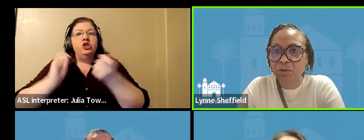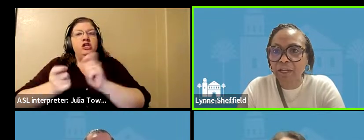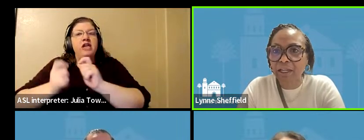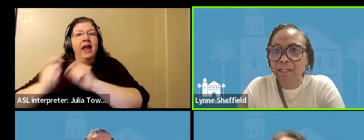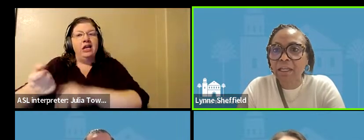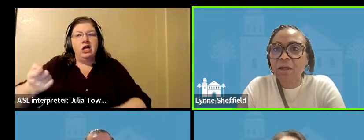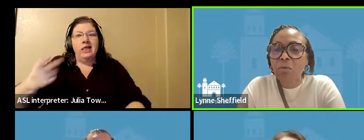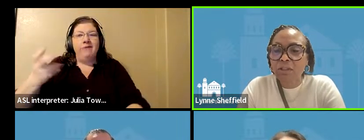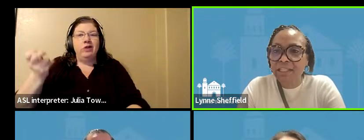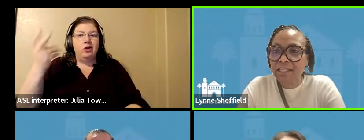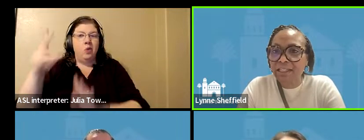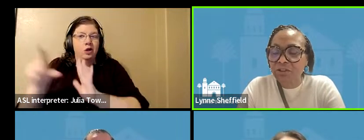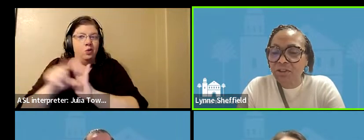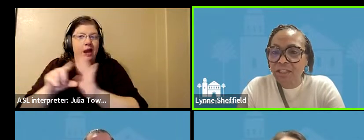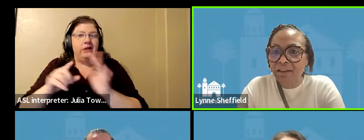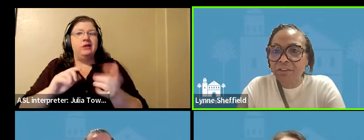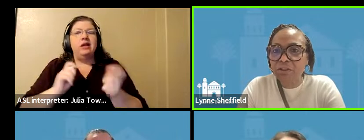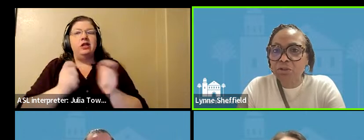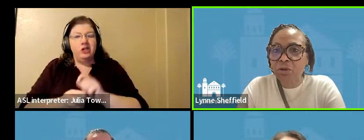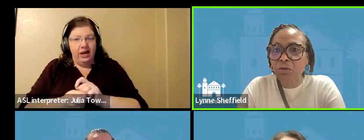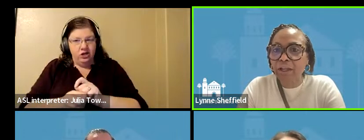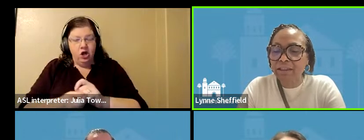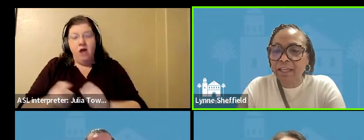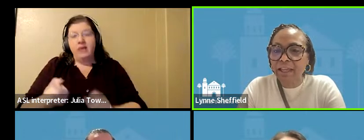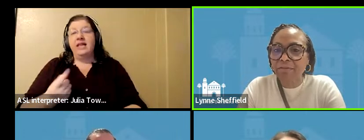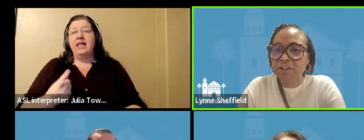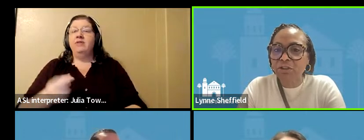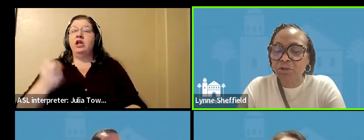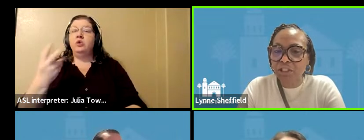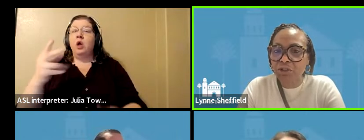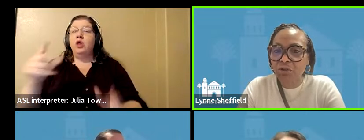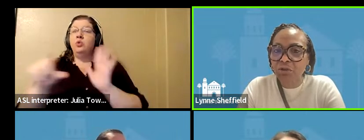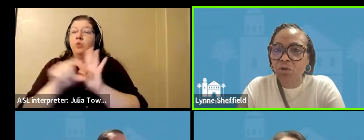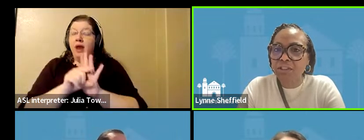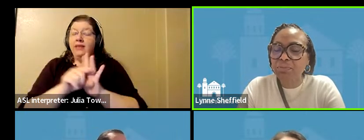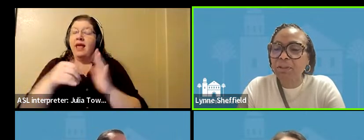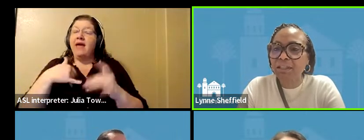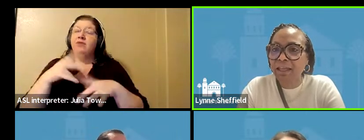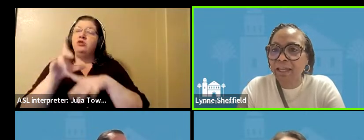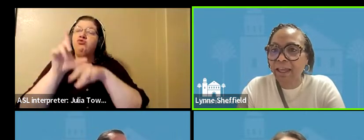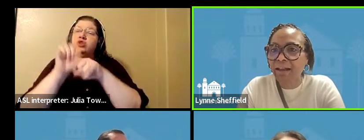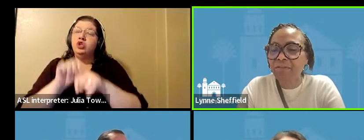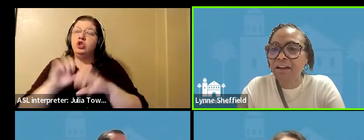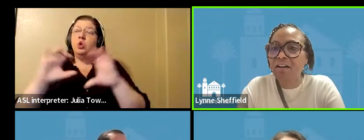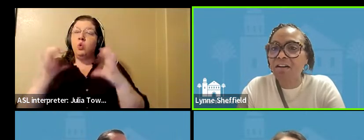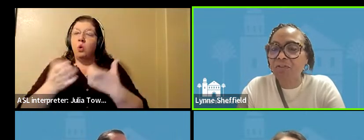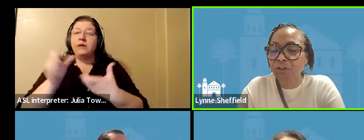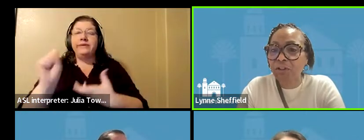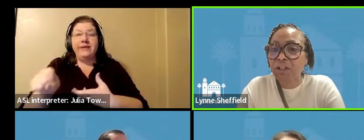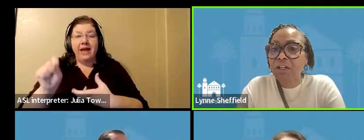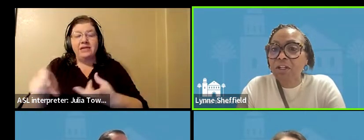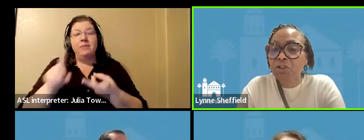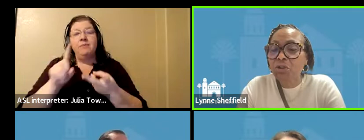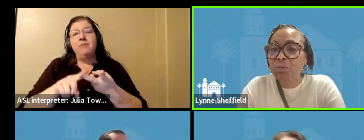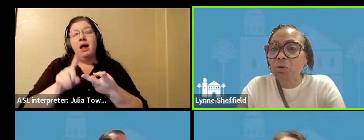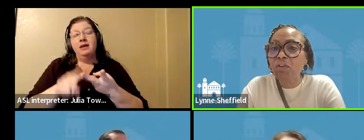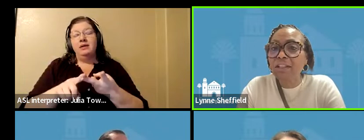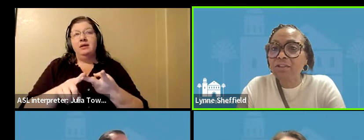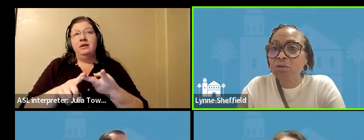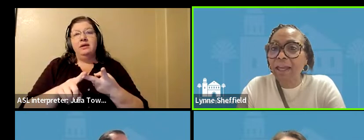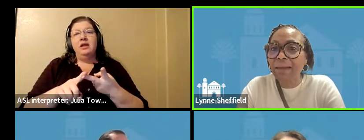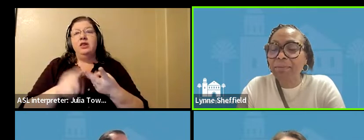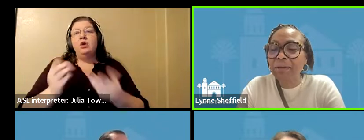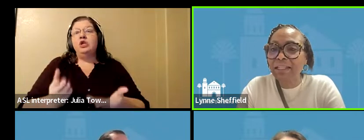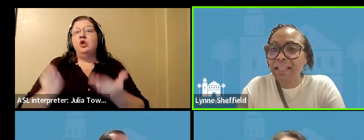and 12th grade. Once they get to the 11th and 12th grade, they have the traditional course, but then they have the offer to